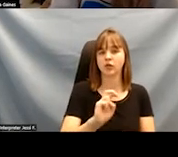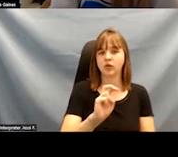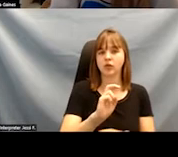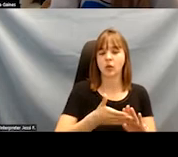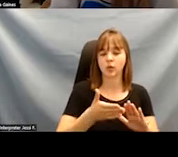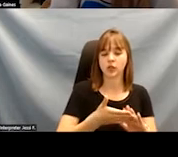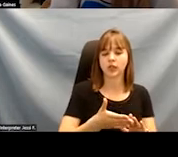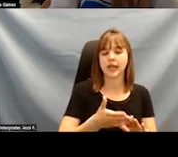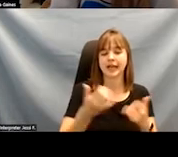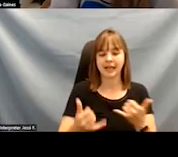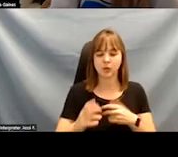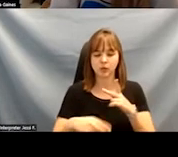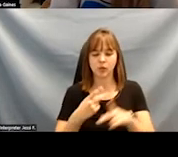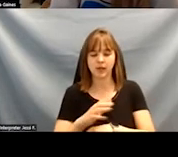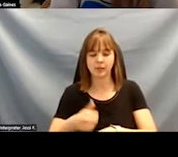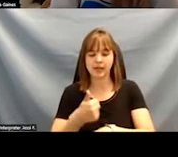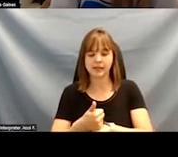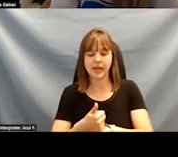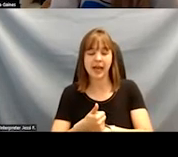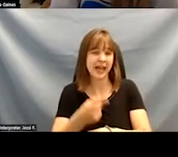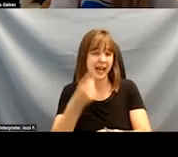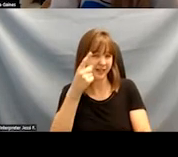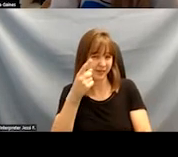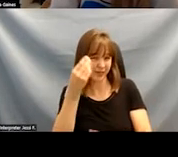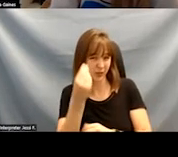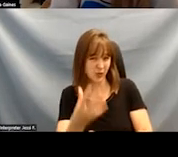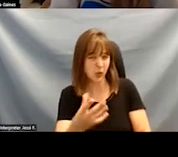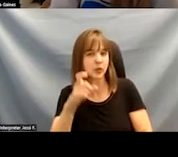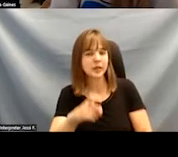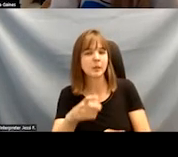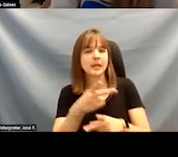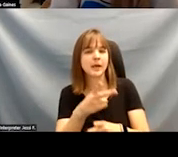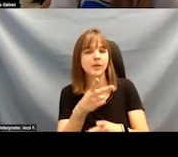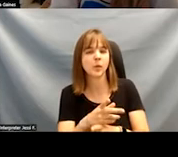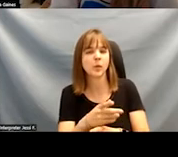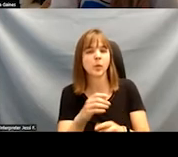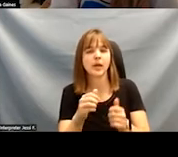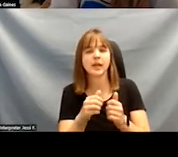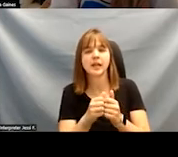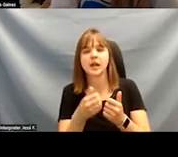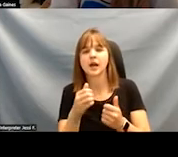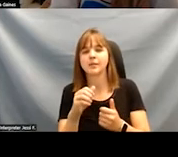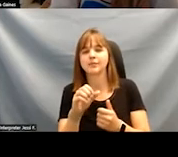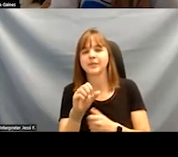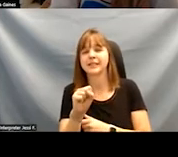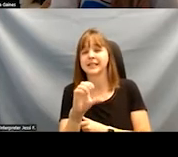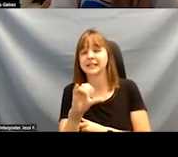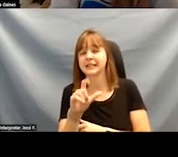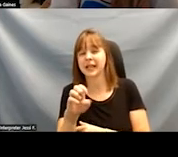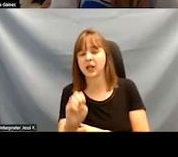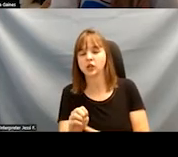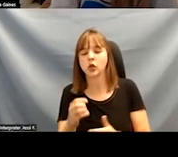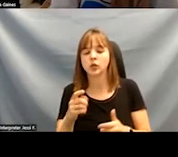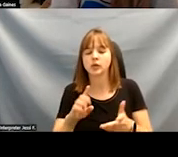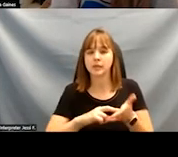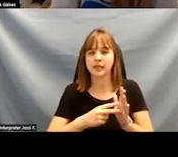slowly. And that can be pretty tough, especially when you're in a business that, you know, you might have some competition and people kind of